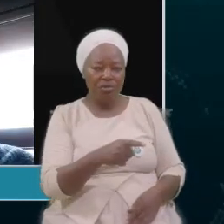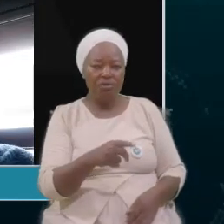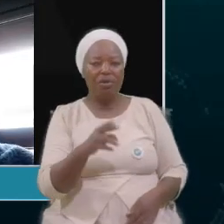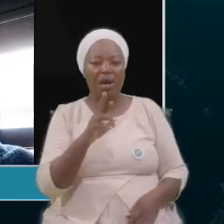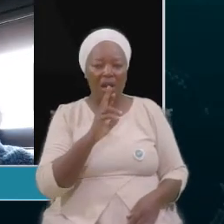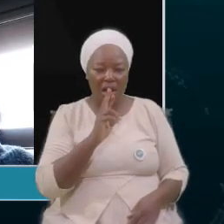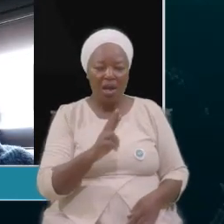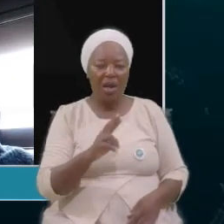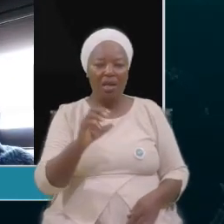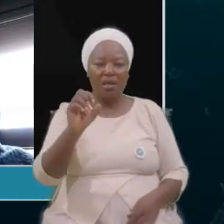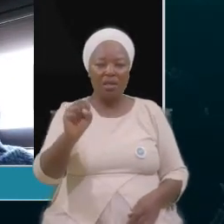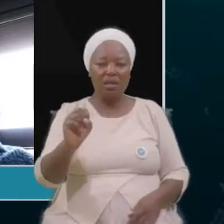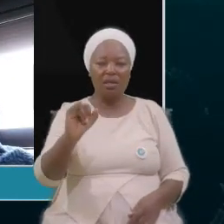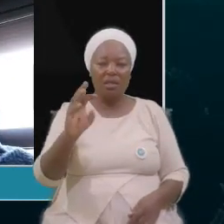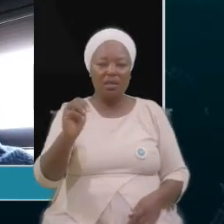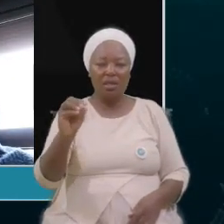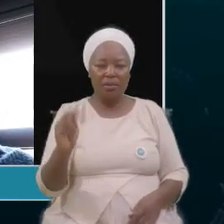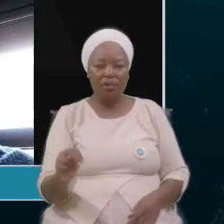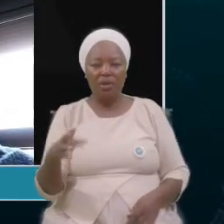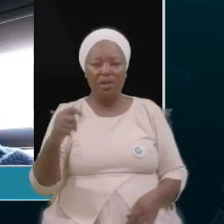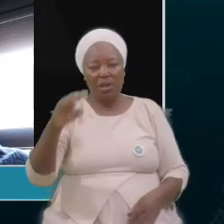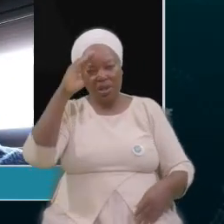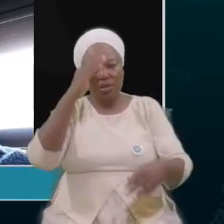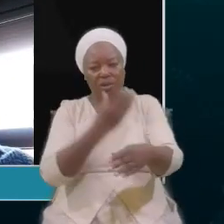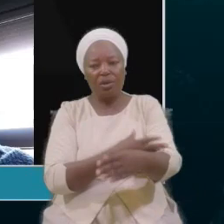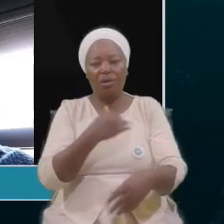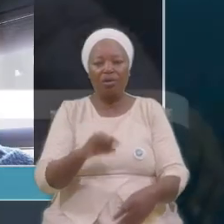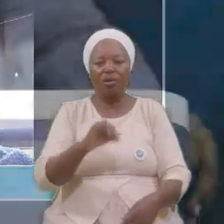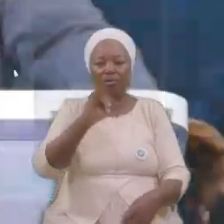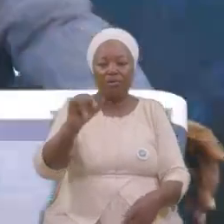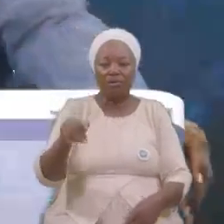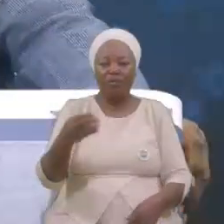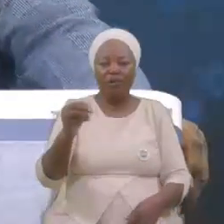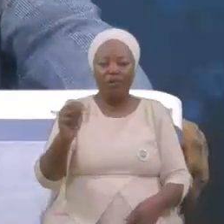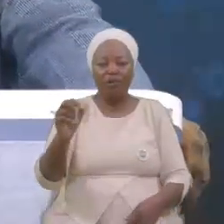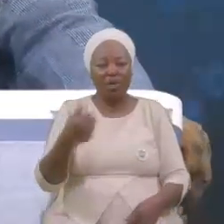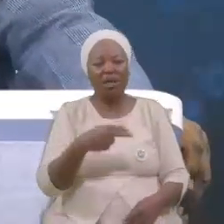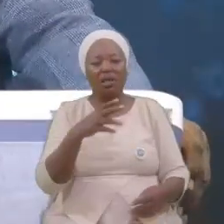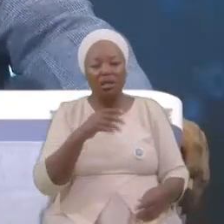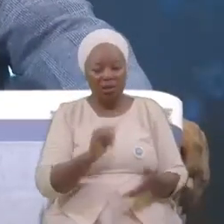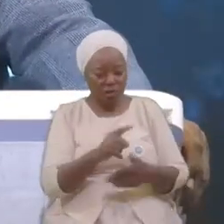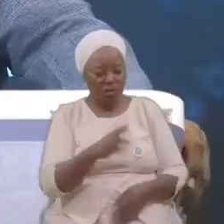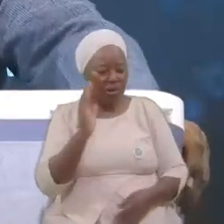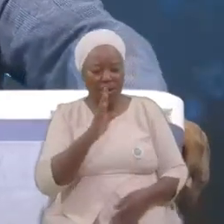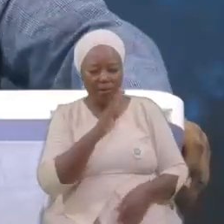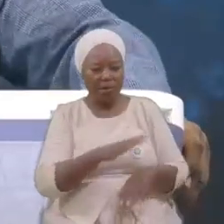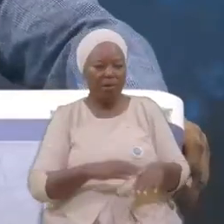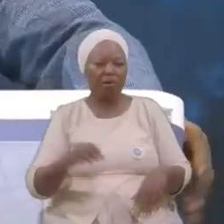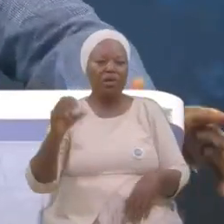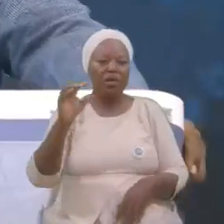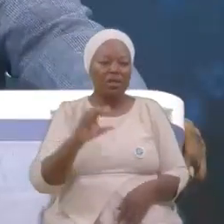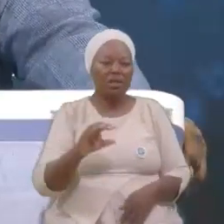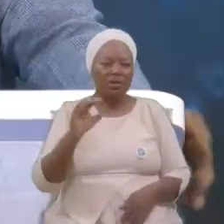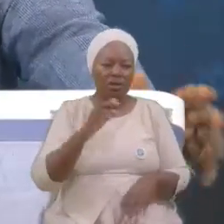the son of Jonah. Thou shalt be called Cephas, which